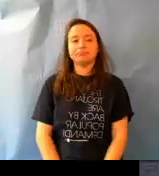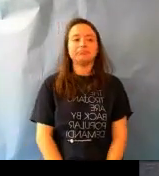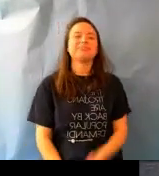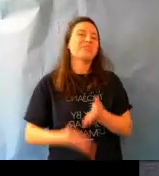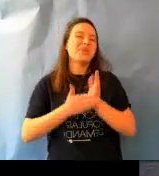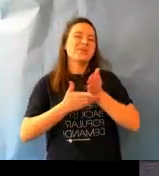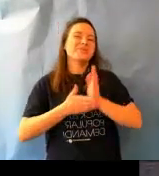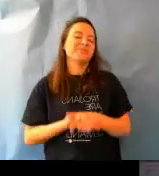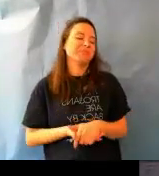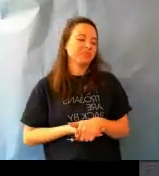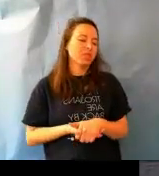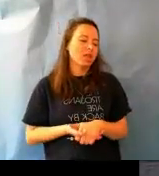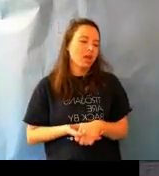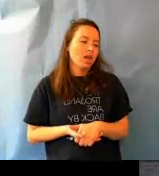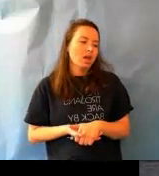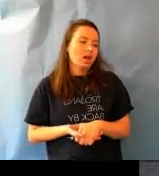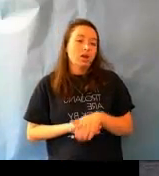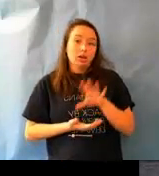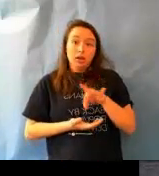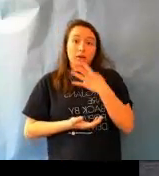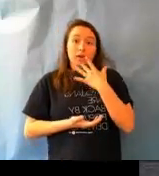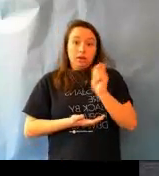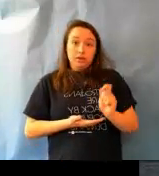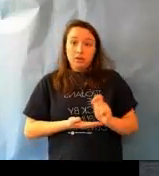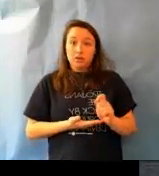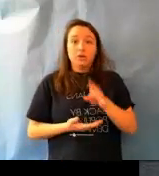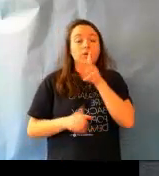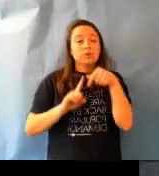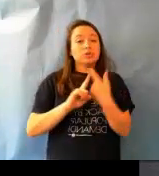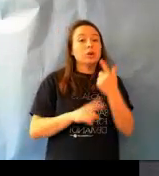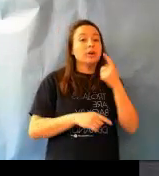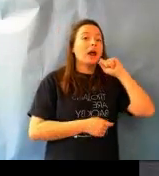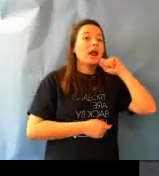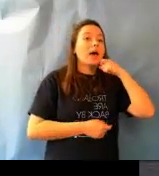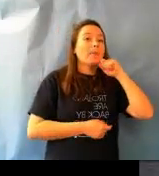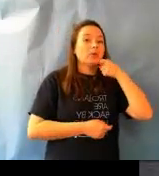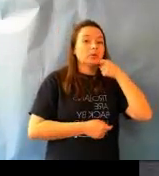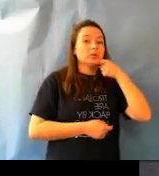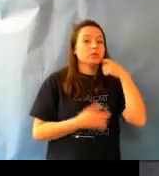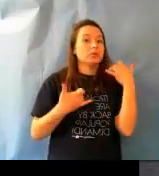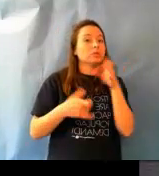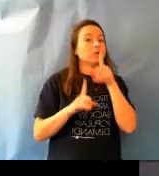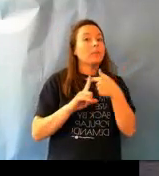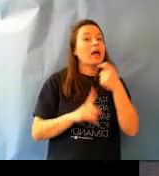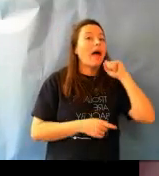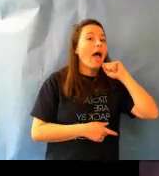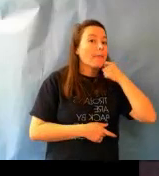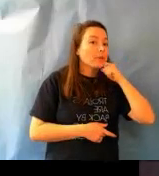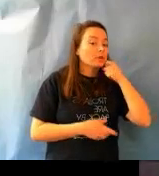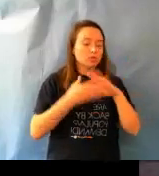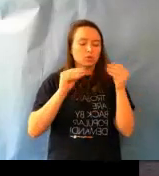All right, I'm going to get my crayon back out, and we're talking about Rosa's apples this time. Listen to my